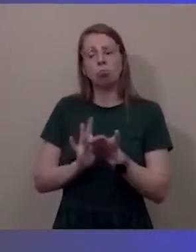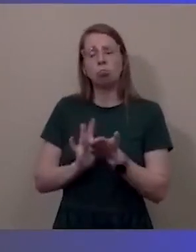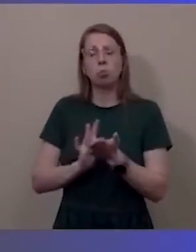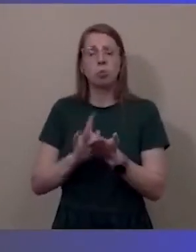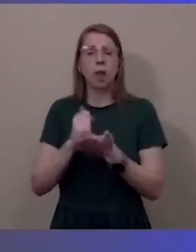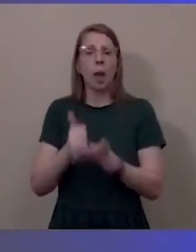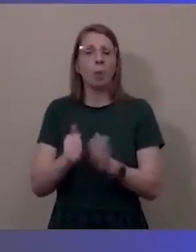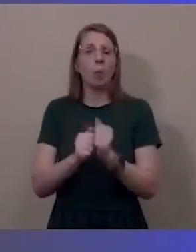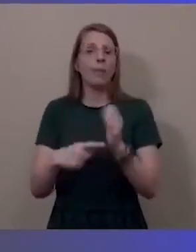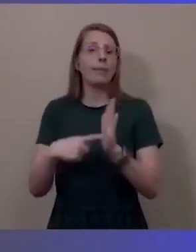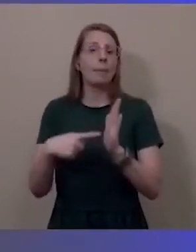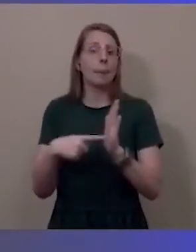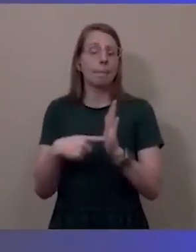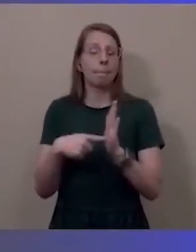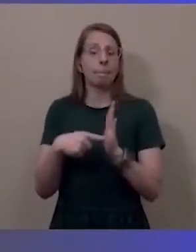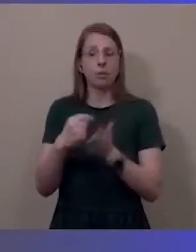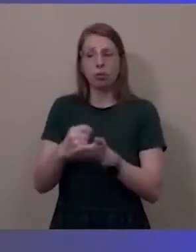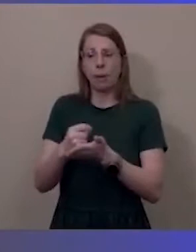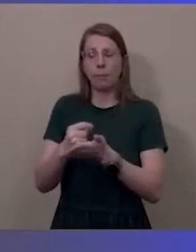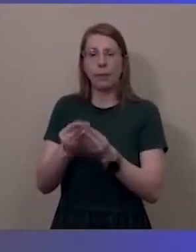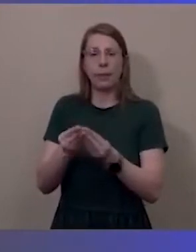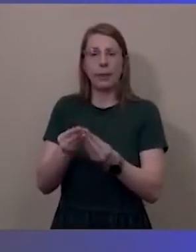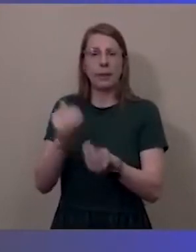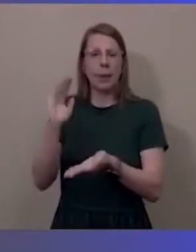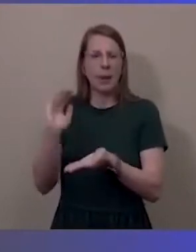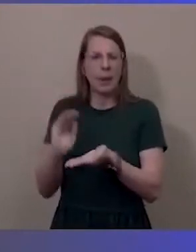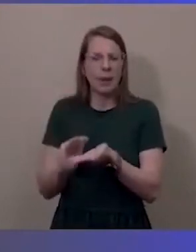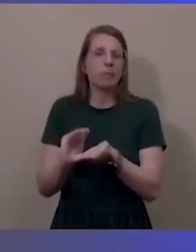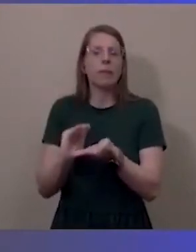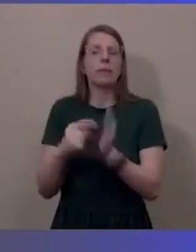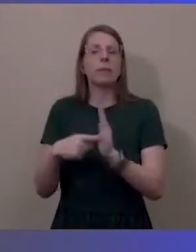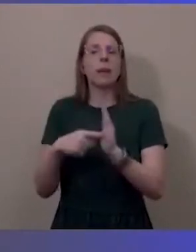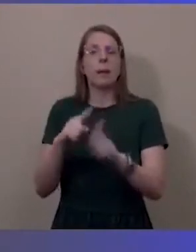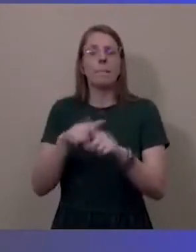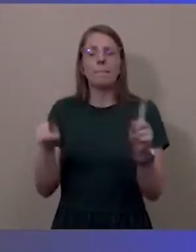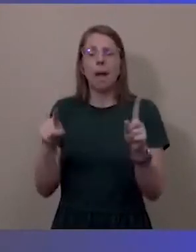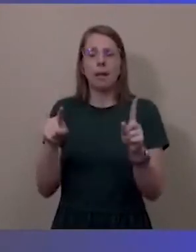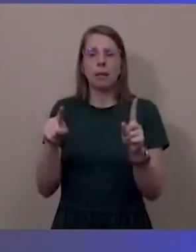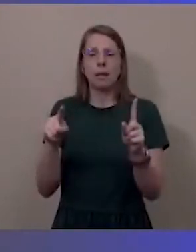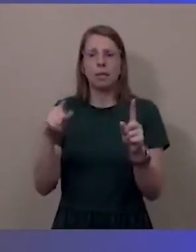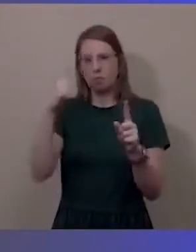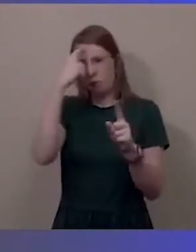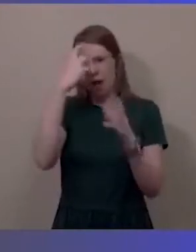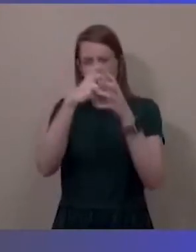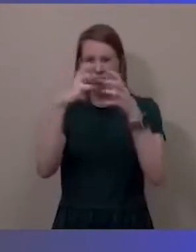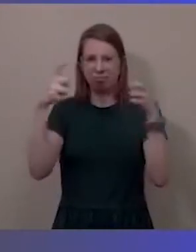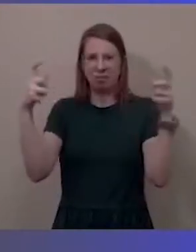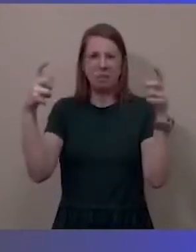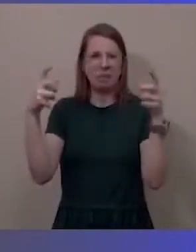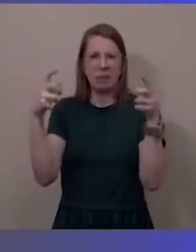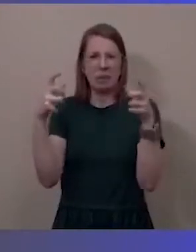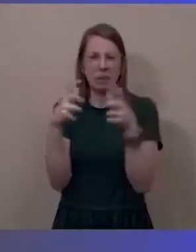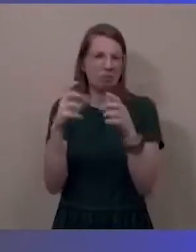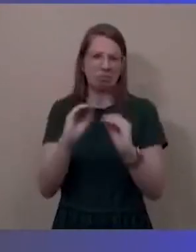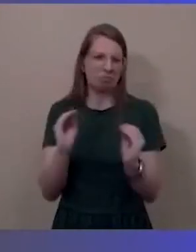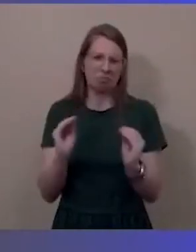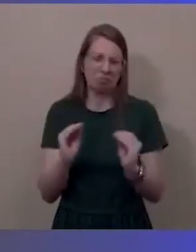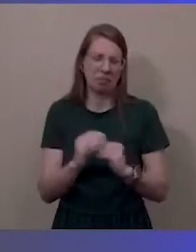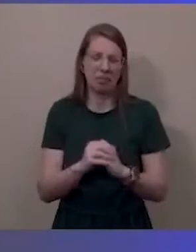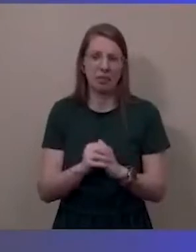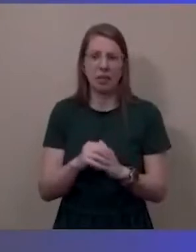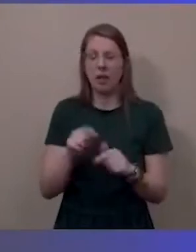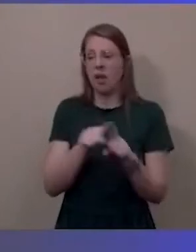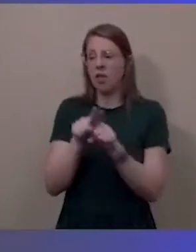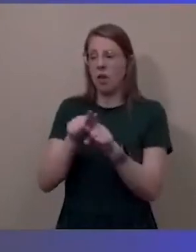with the symptoms. They help treat the symptoms, but nothing slows the shrinkage of the brain and the accumulation of these abnormal proteins. So